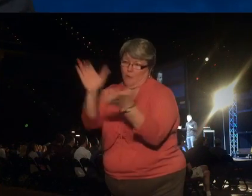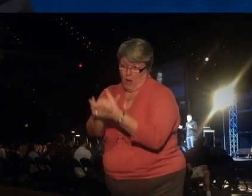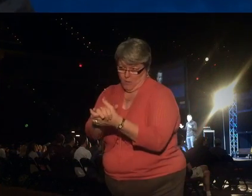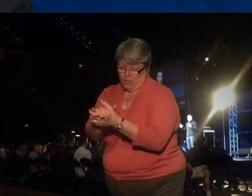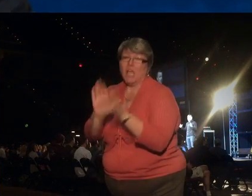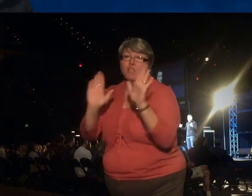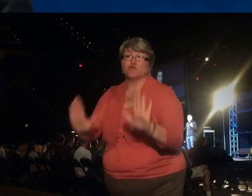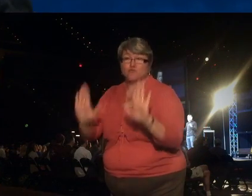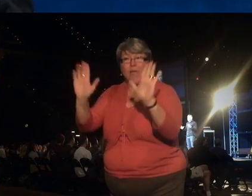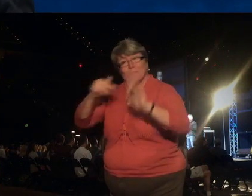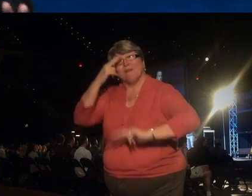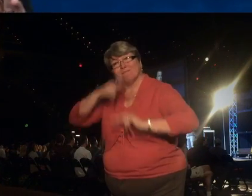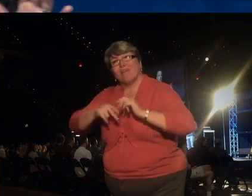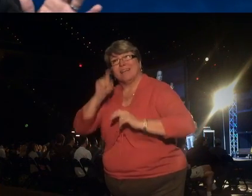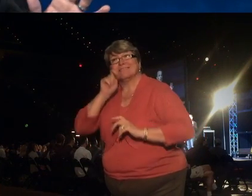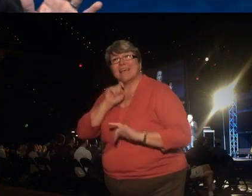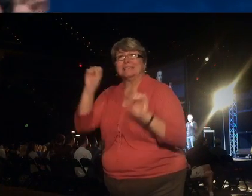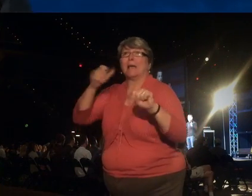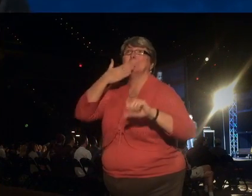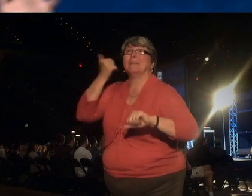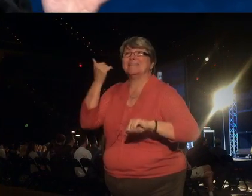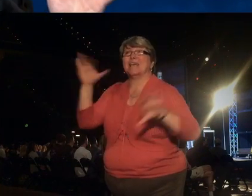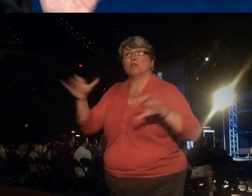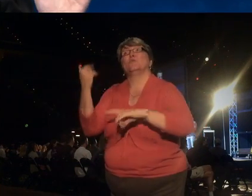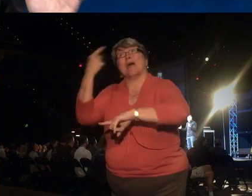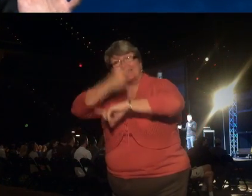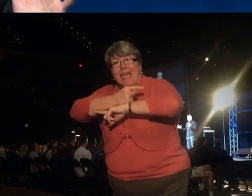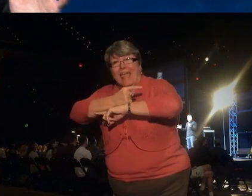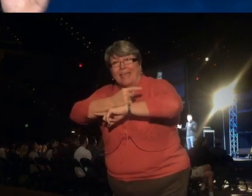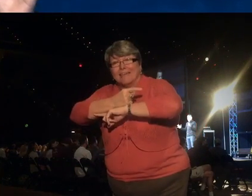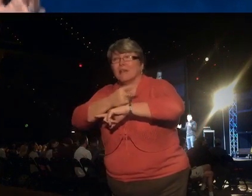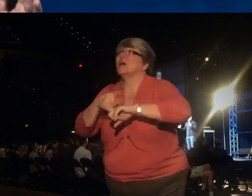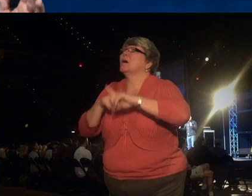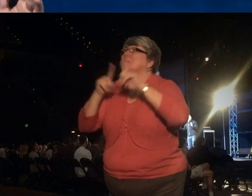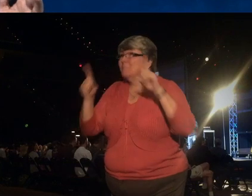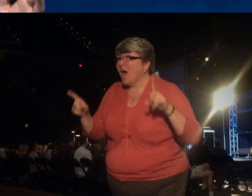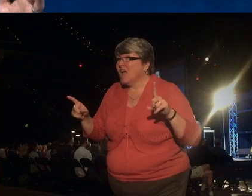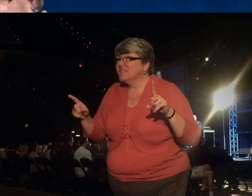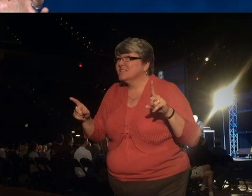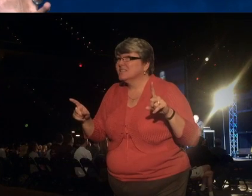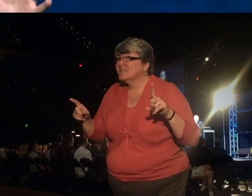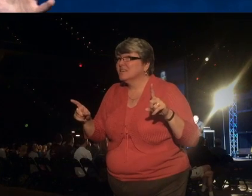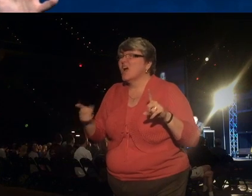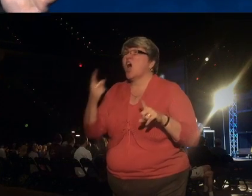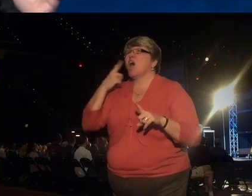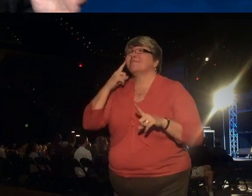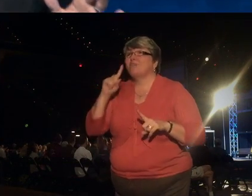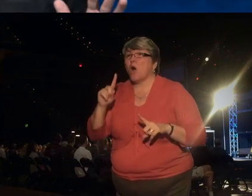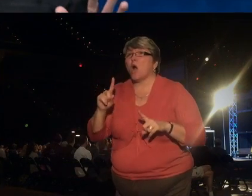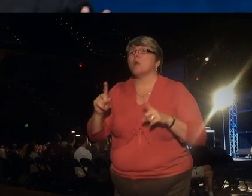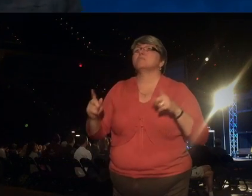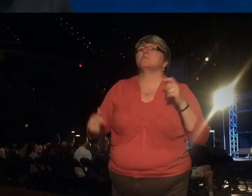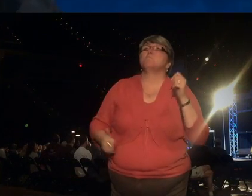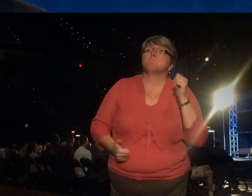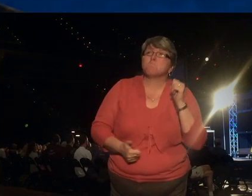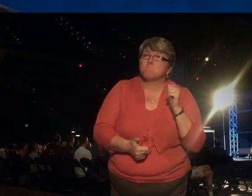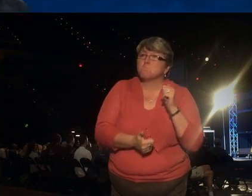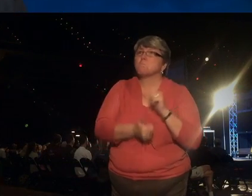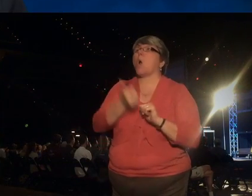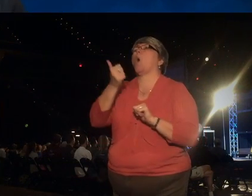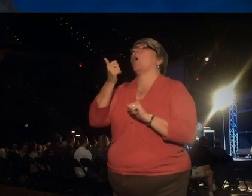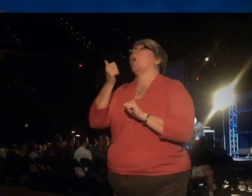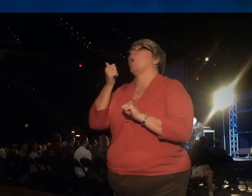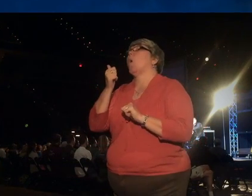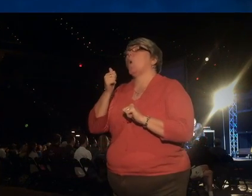the best thing you do that day, right? But for the vast majority of the minutes